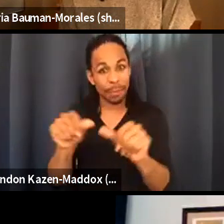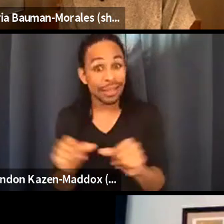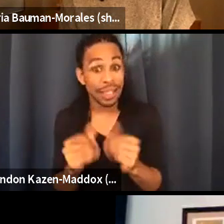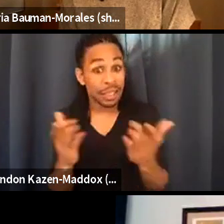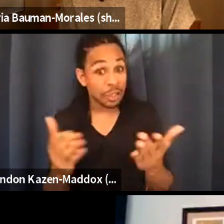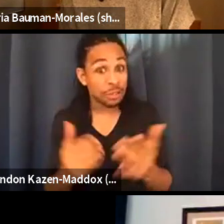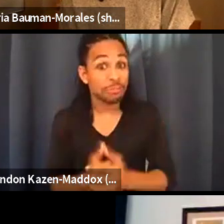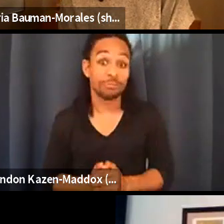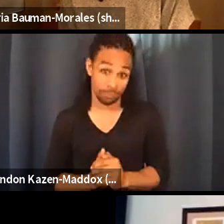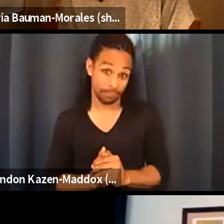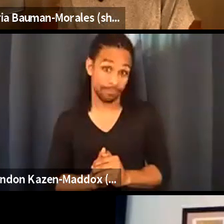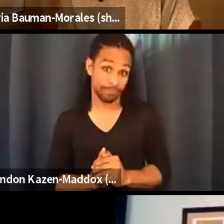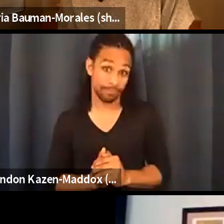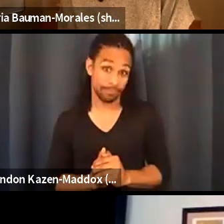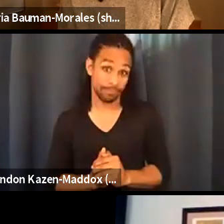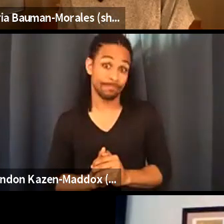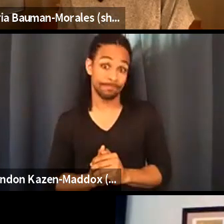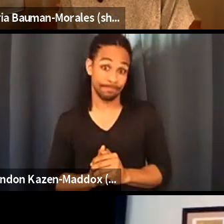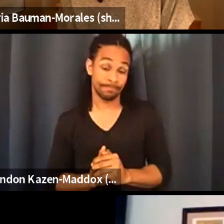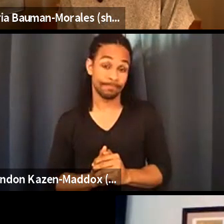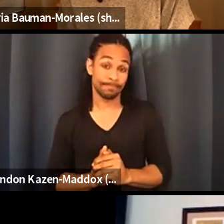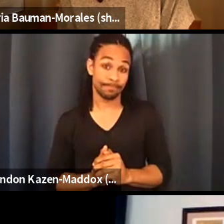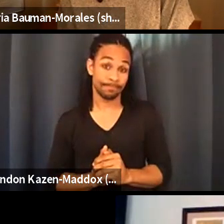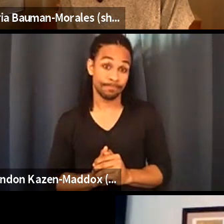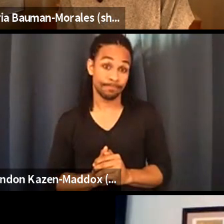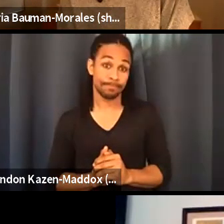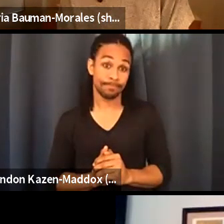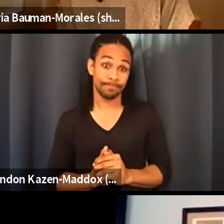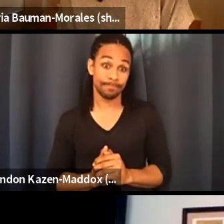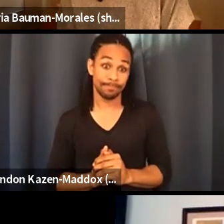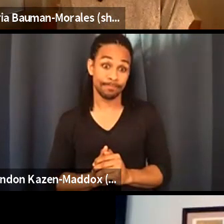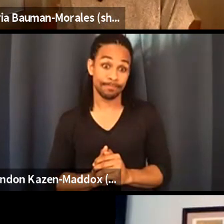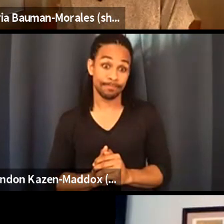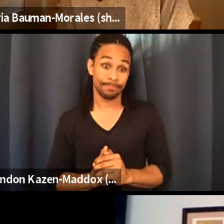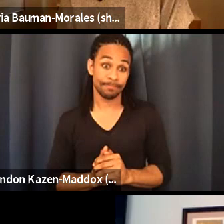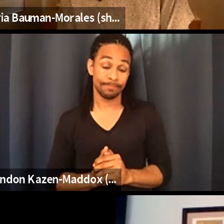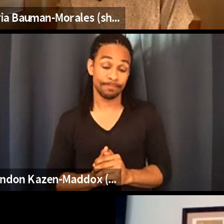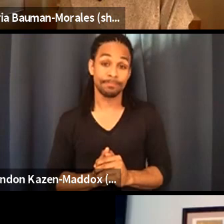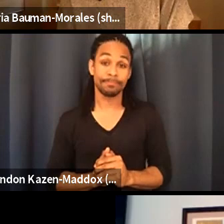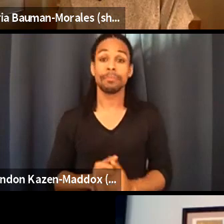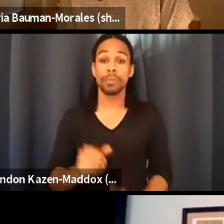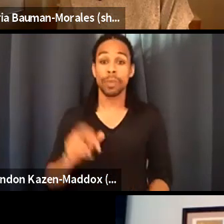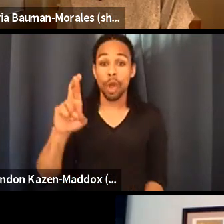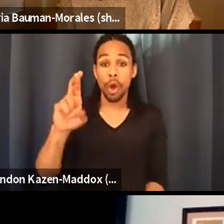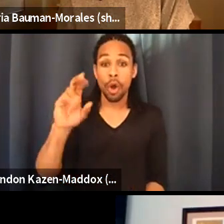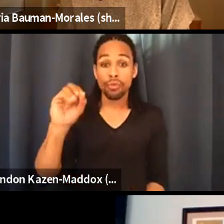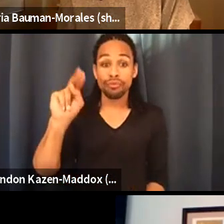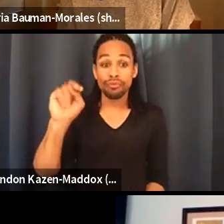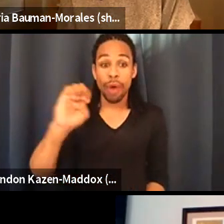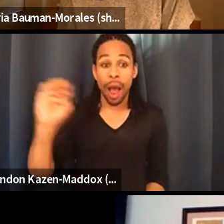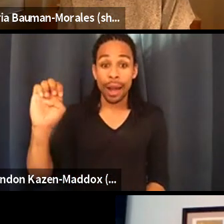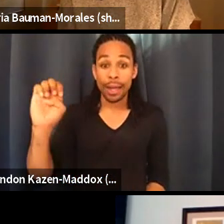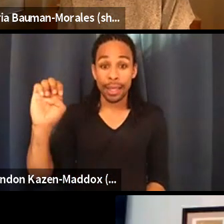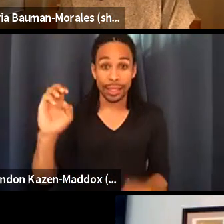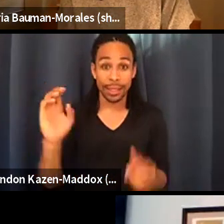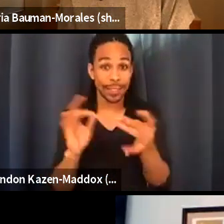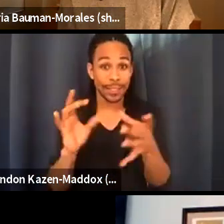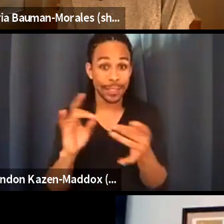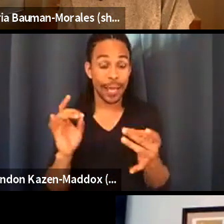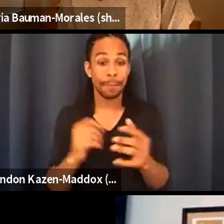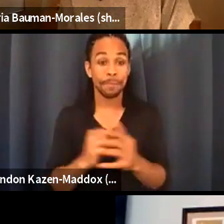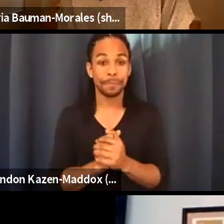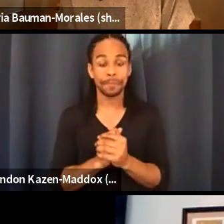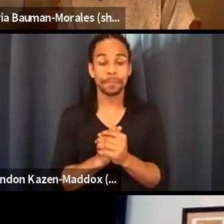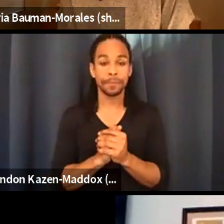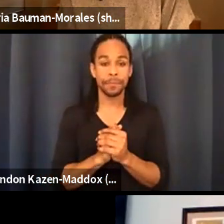Yeah, I think what I'll jump on here is that in my work as an independent producer, where I sometimes put on